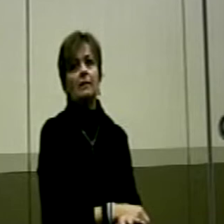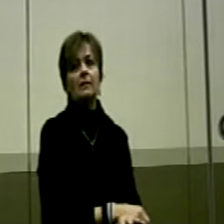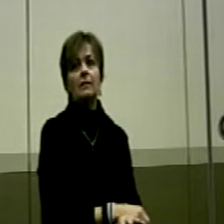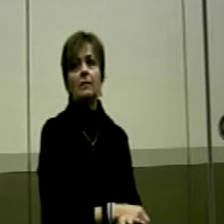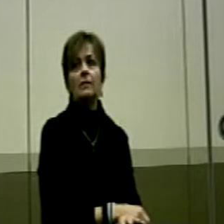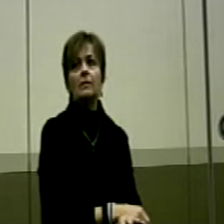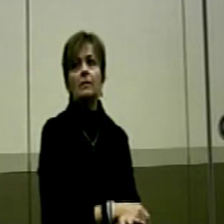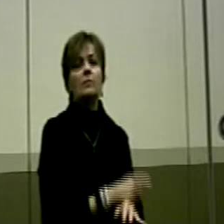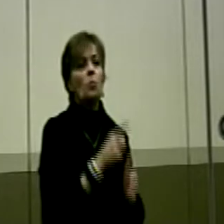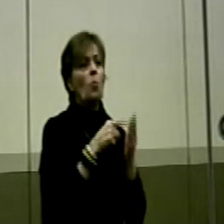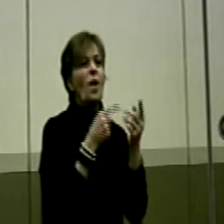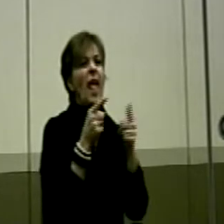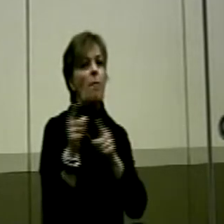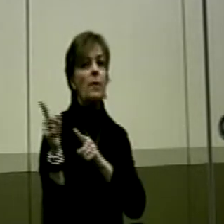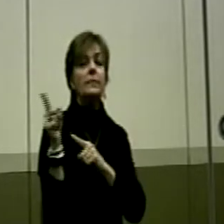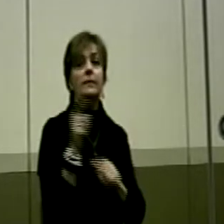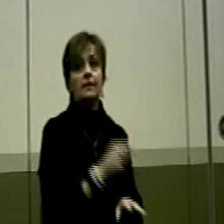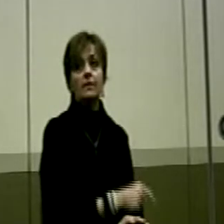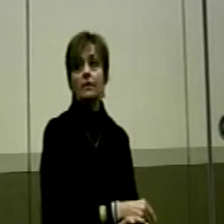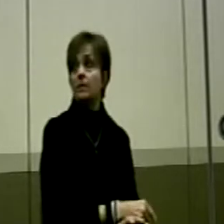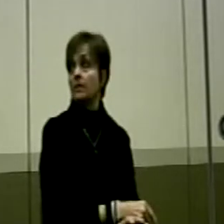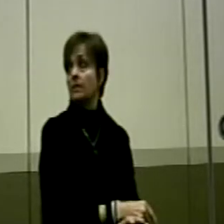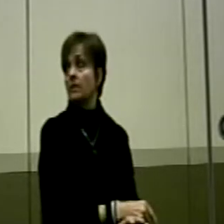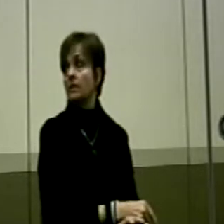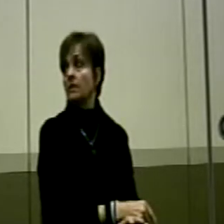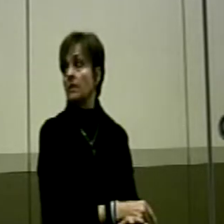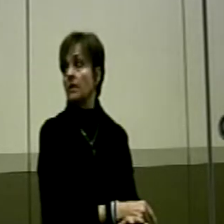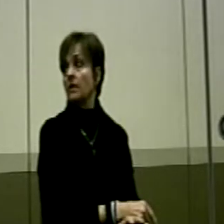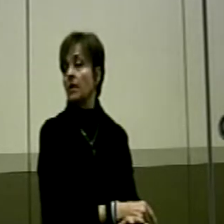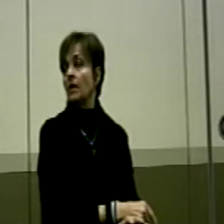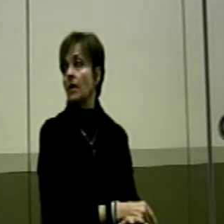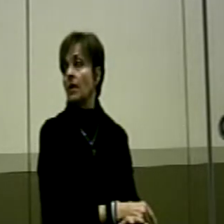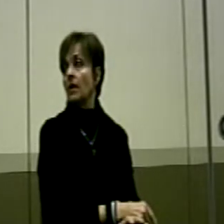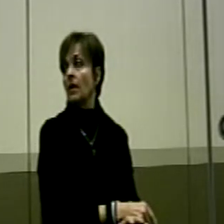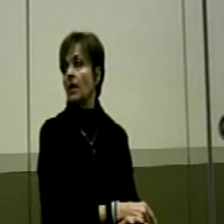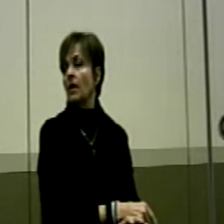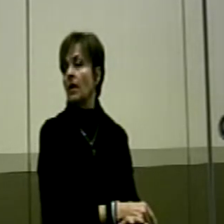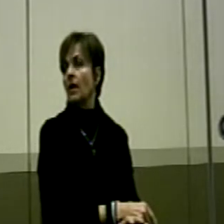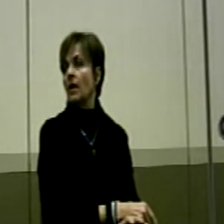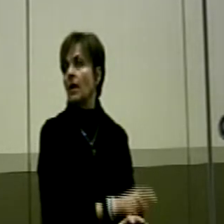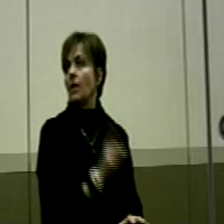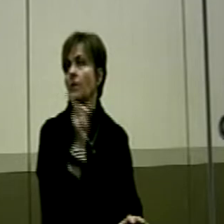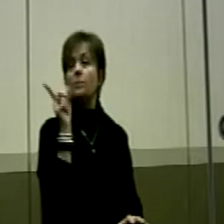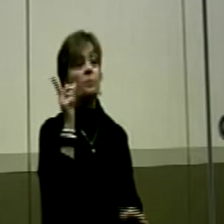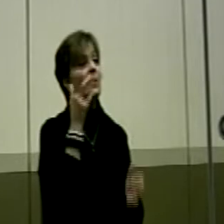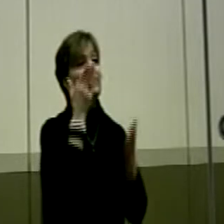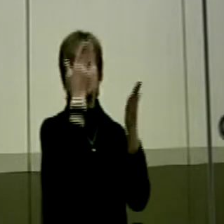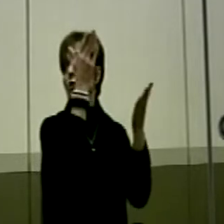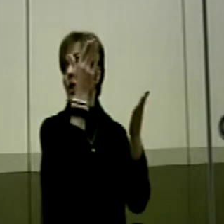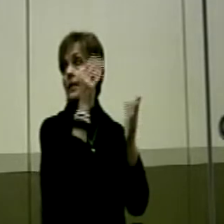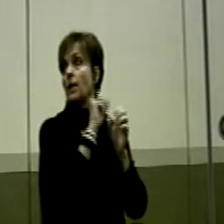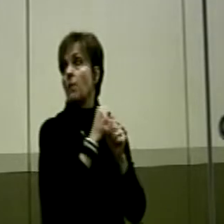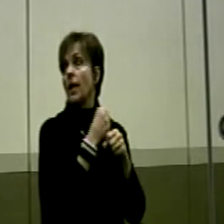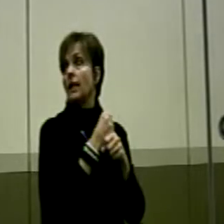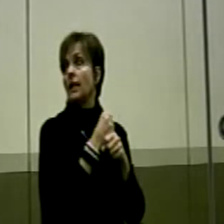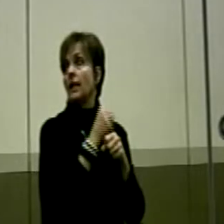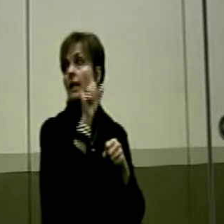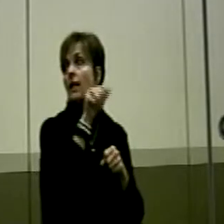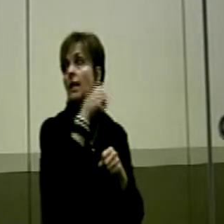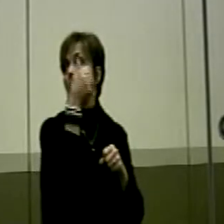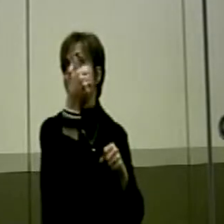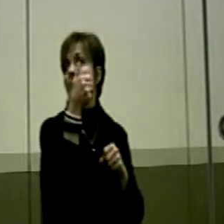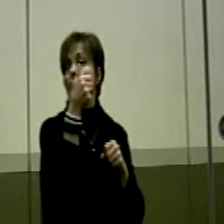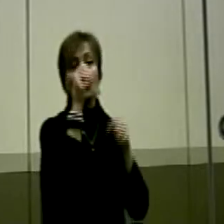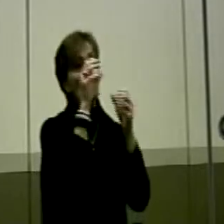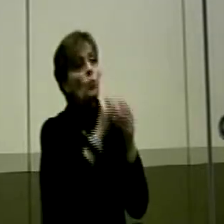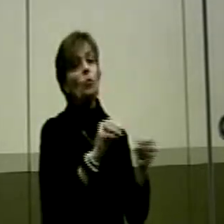talking, I'm sitting with my hands folded. I'm looking at the teacher when she's talking. Yeah, yeah, that's